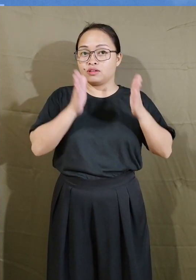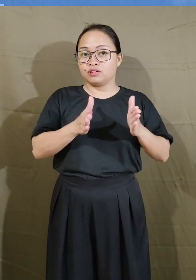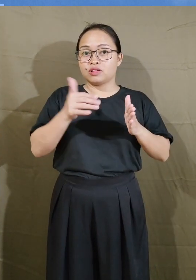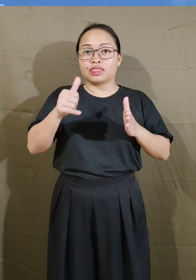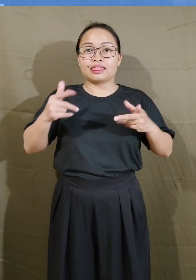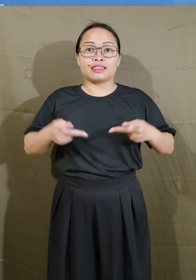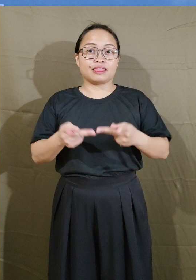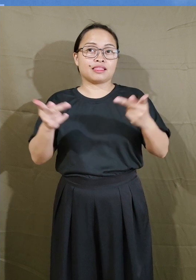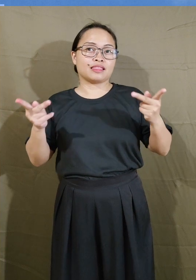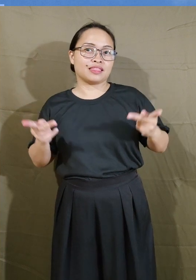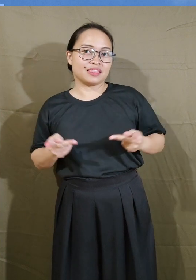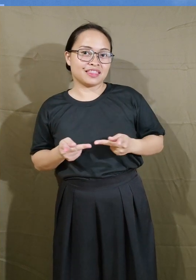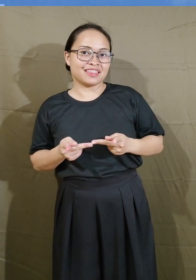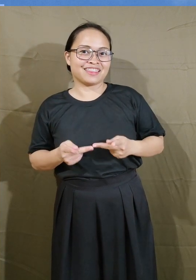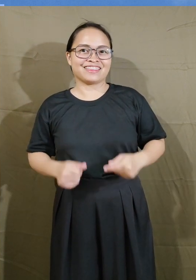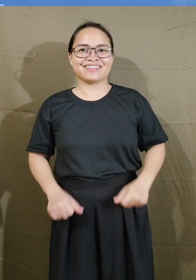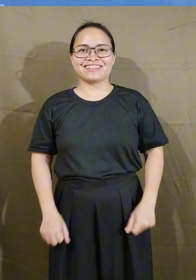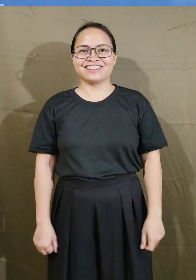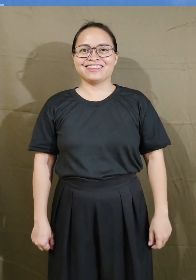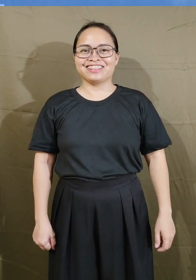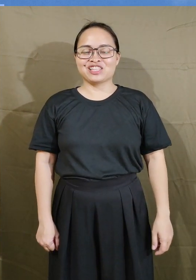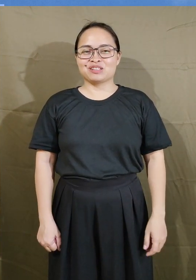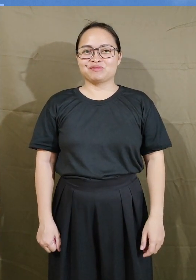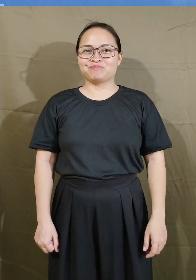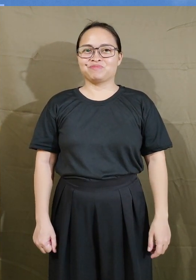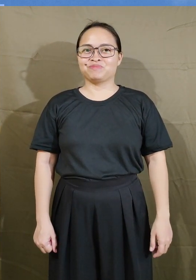Now moving on to the tens place.